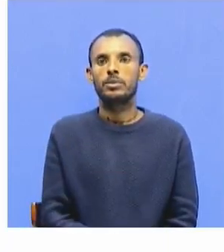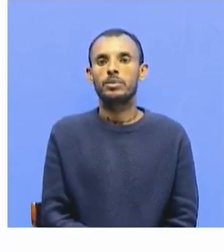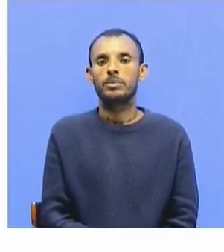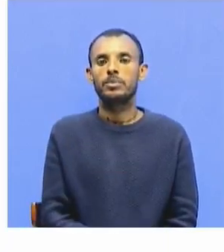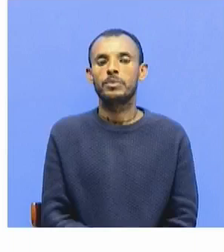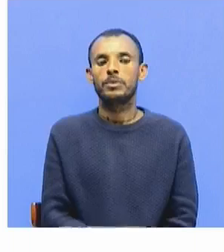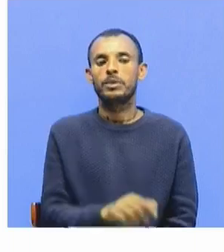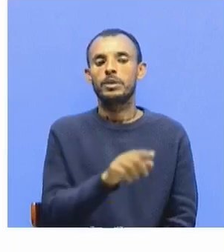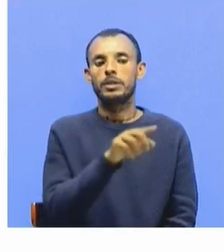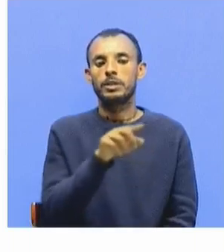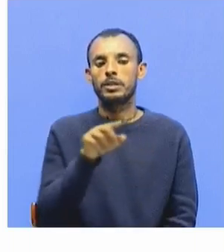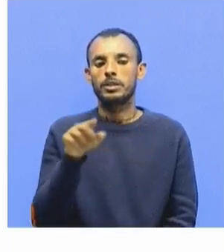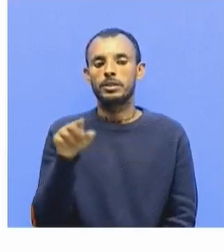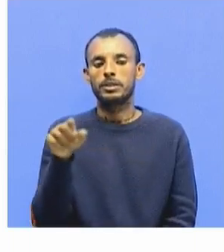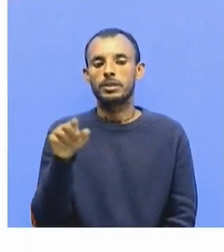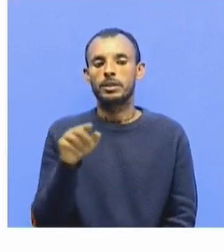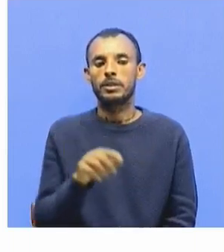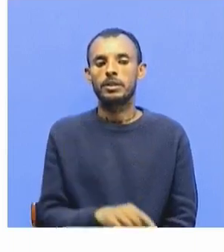zij,